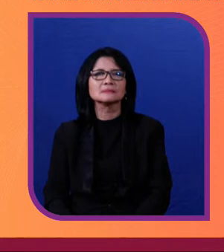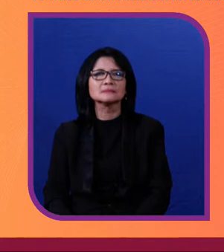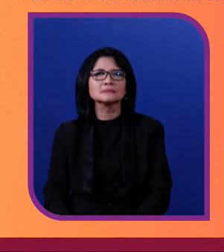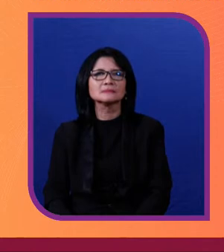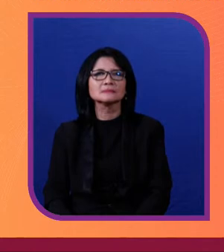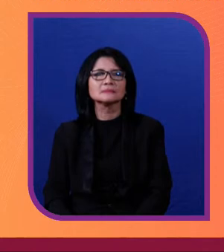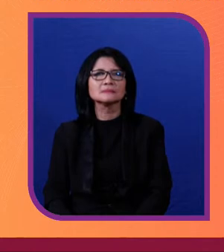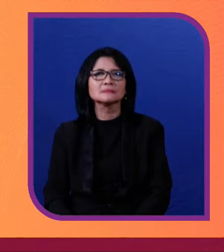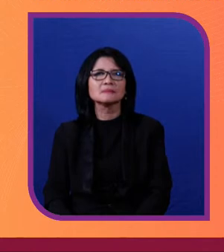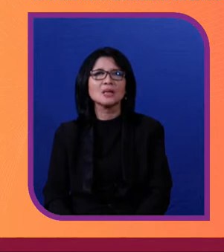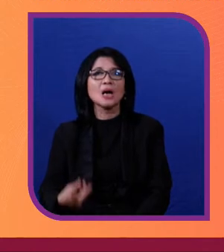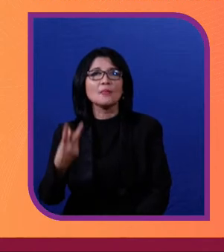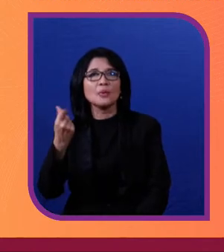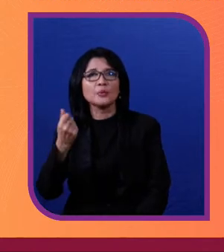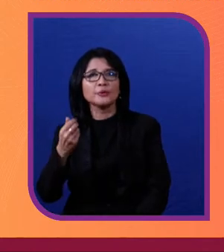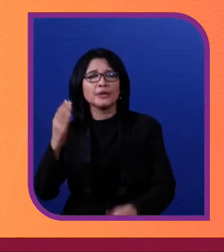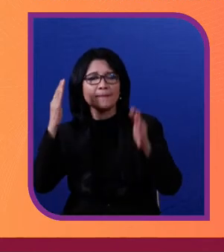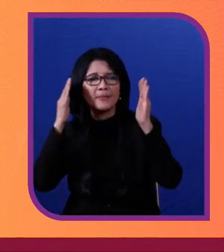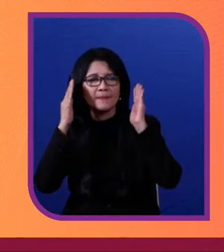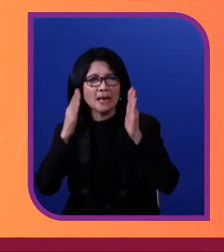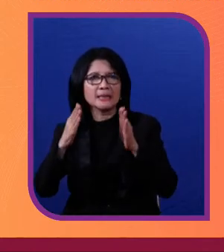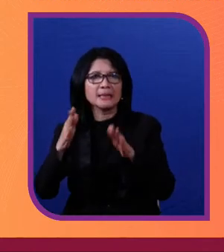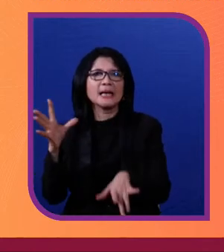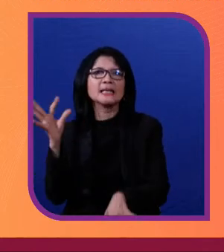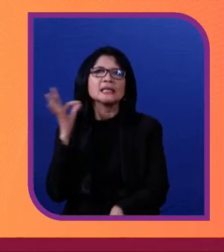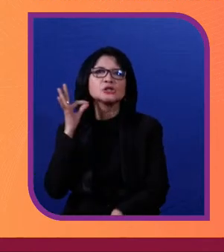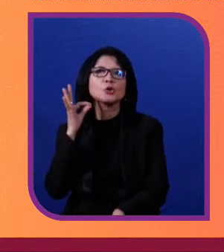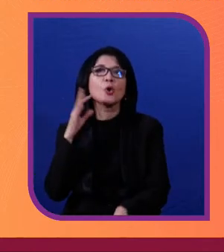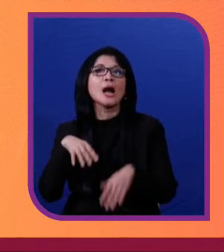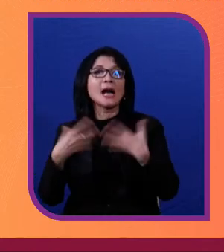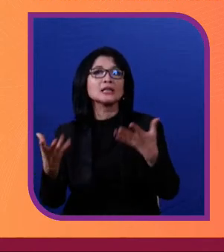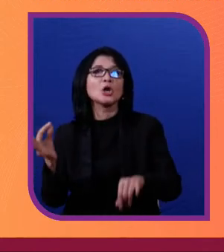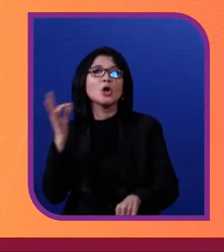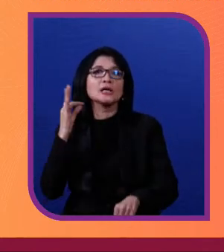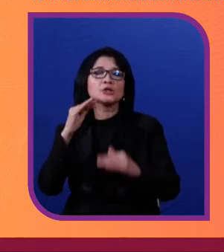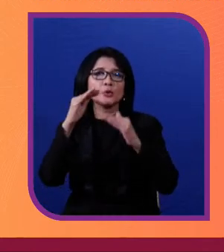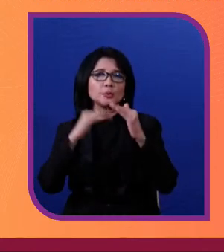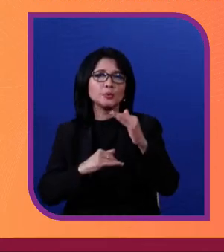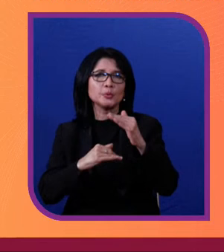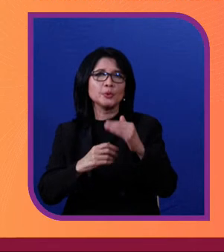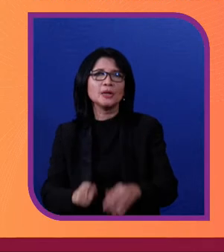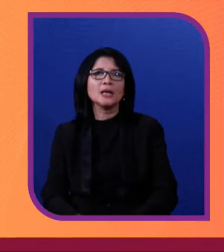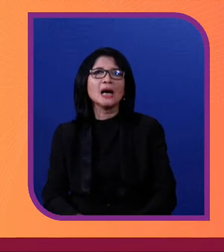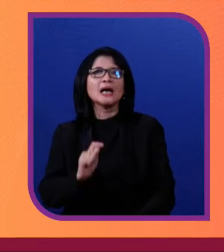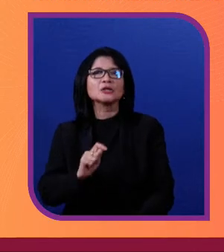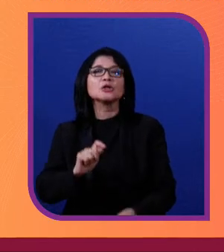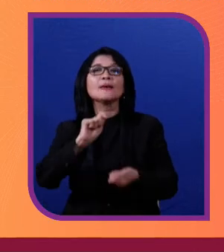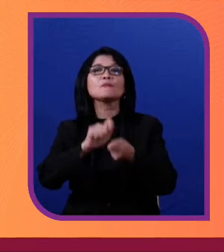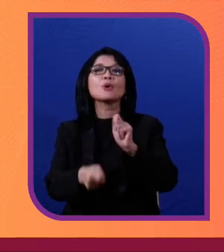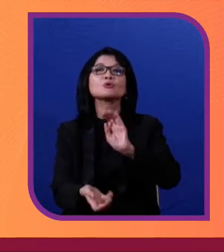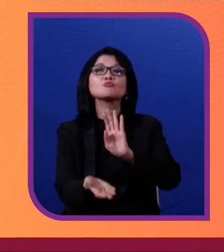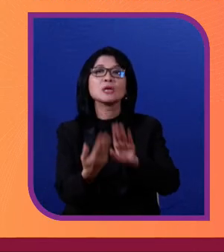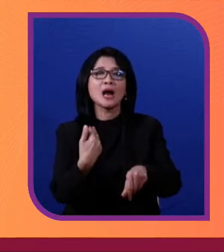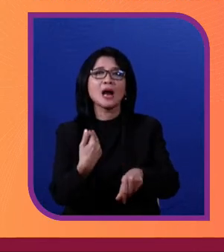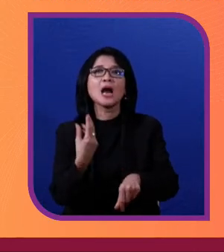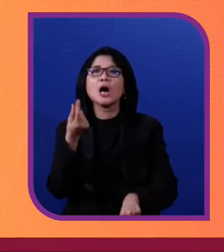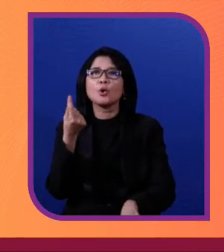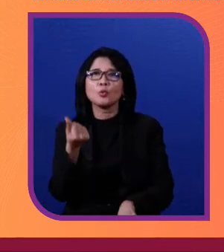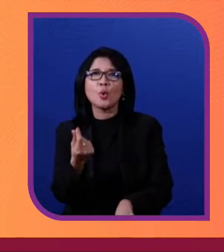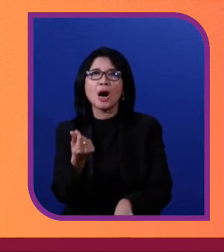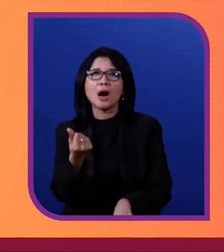is there like archaic link the defense bisnis Moore